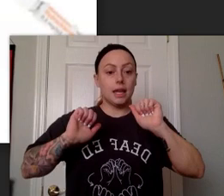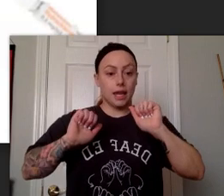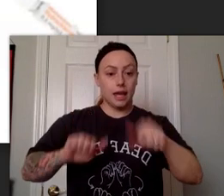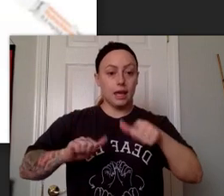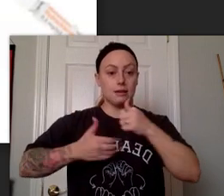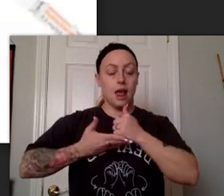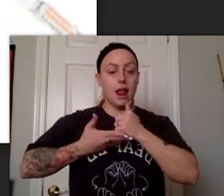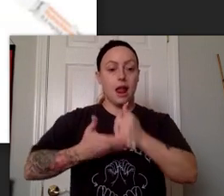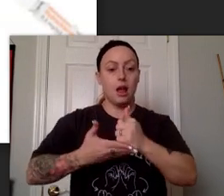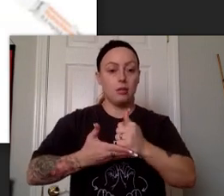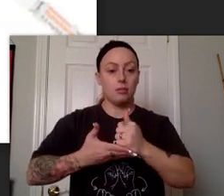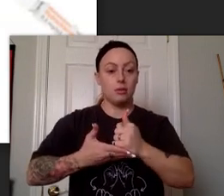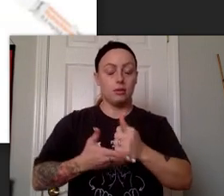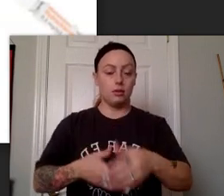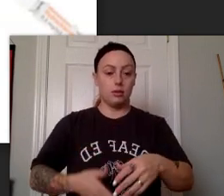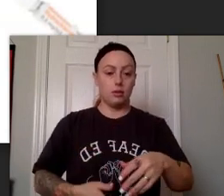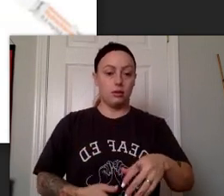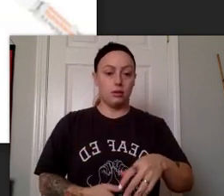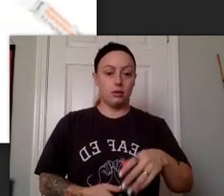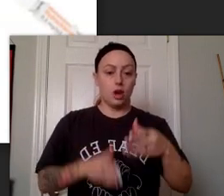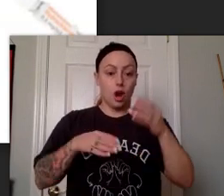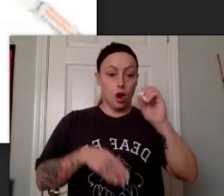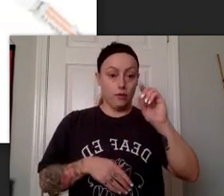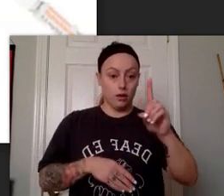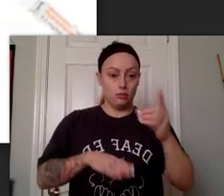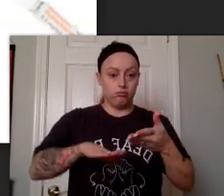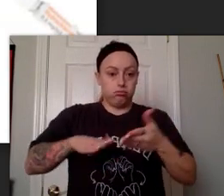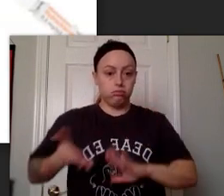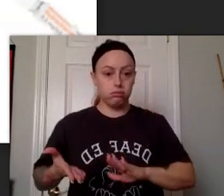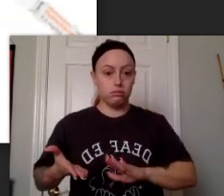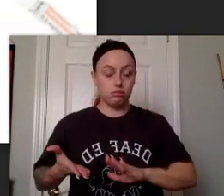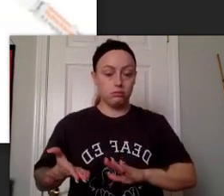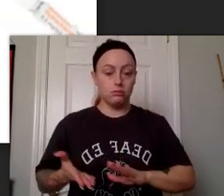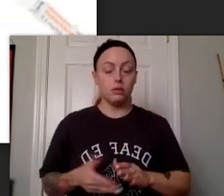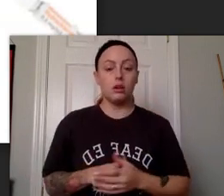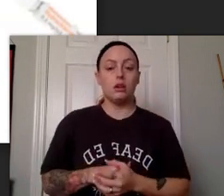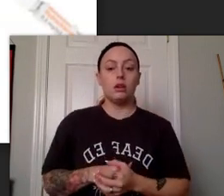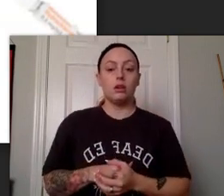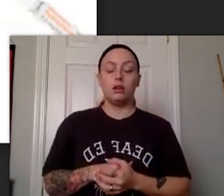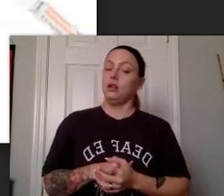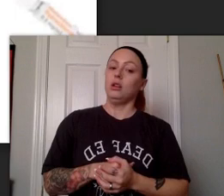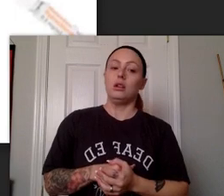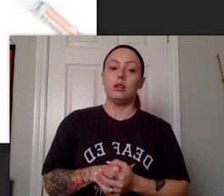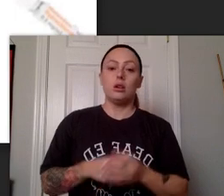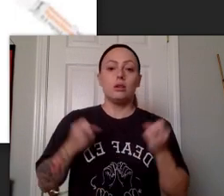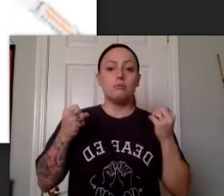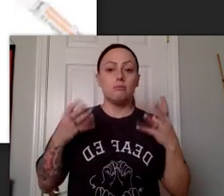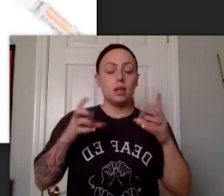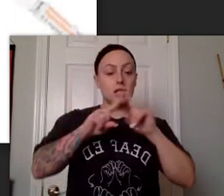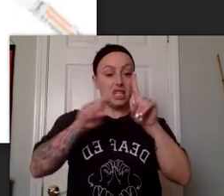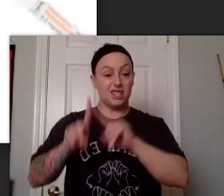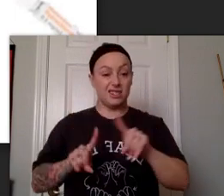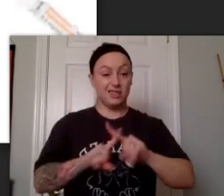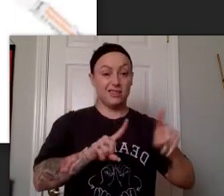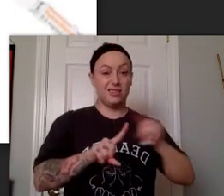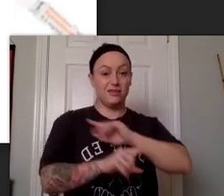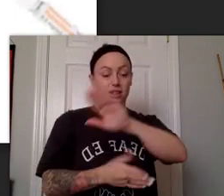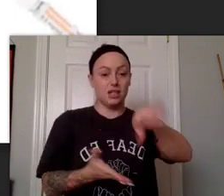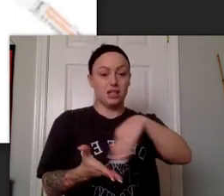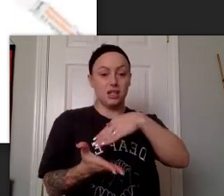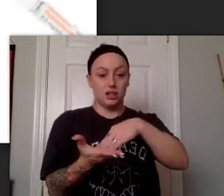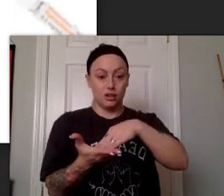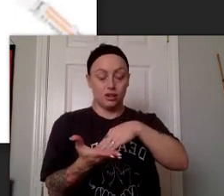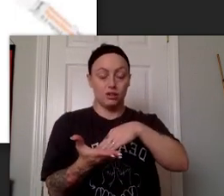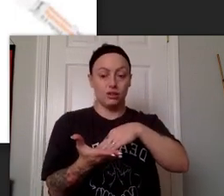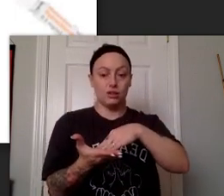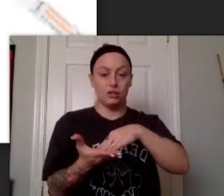reduction programs like High Rockies Harm Reduction, serving the Western Slope, and Harm Reduction Action Center in Denver still carry injectable